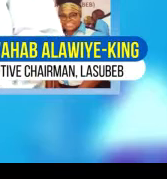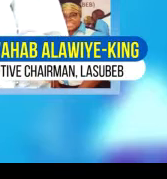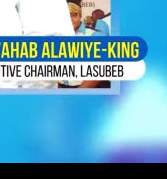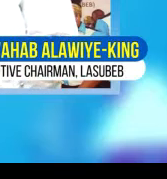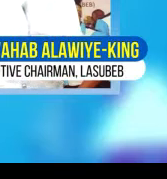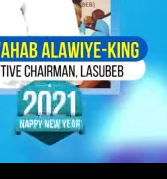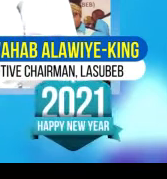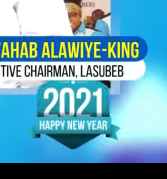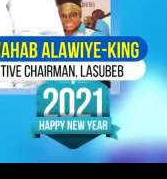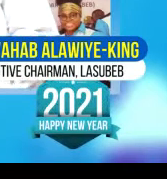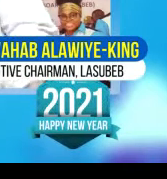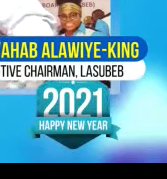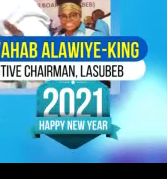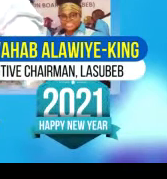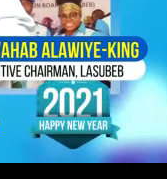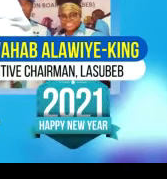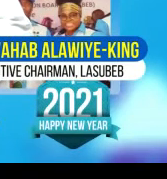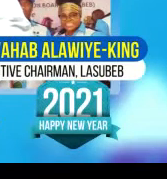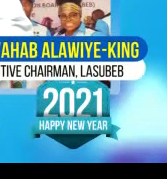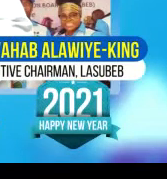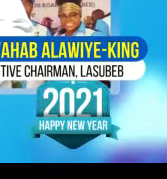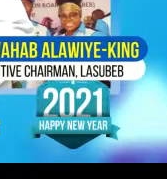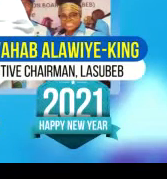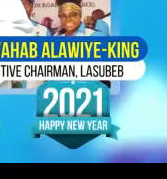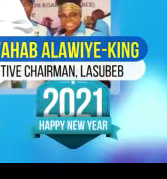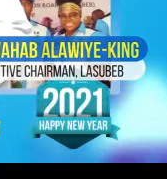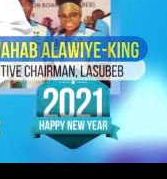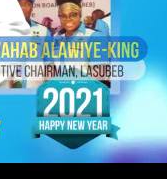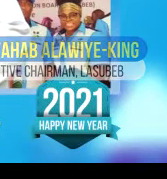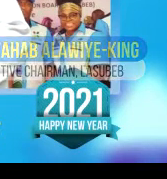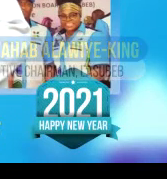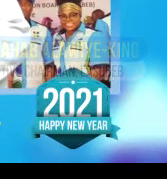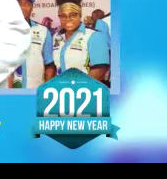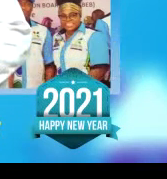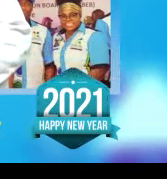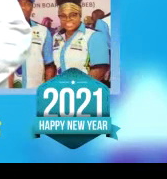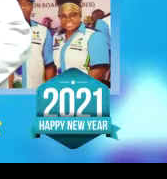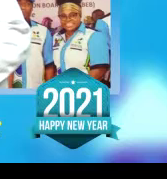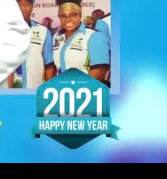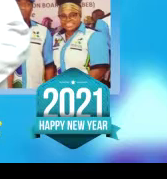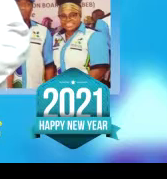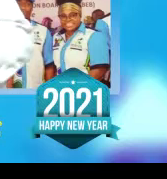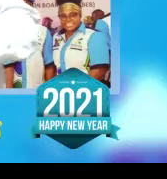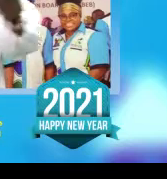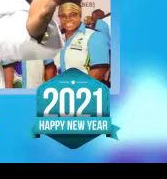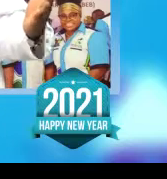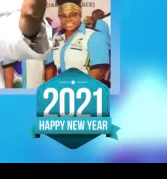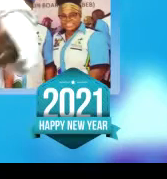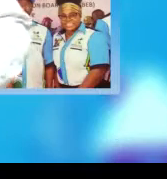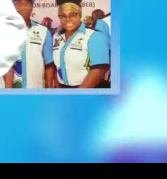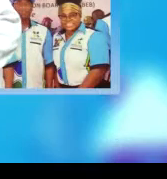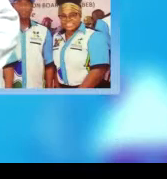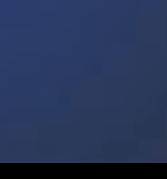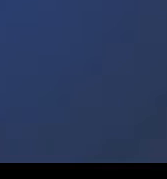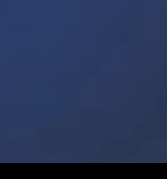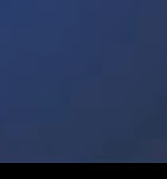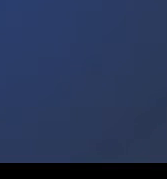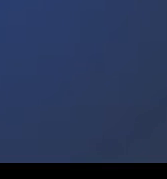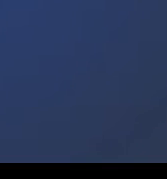a happy, healthy, and prosperous 2021. Igbega Ipinle Eko, Ajumose